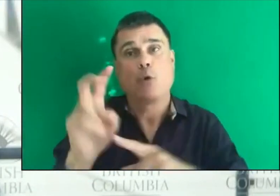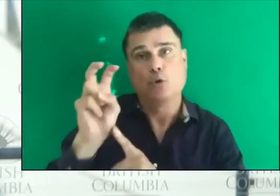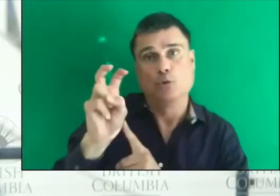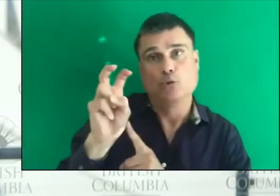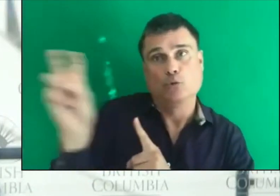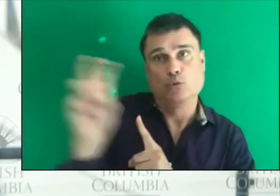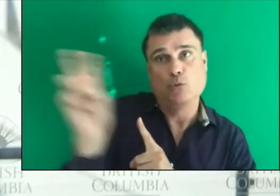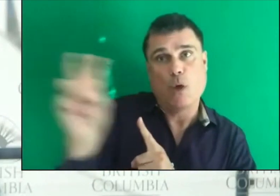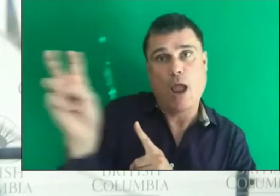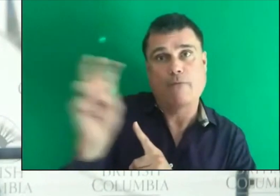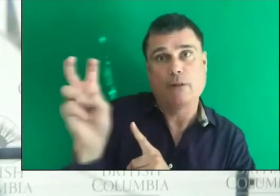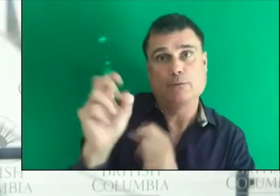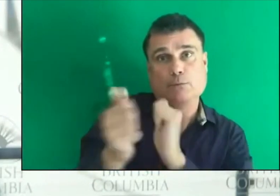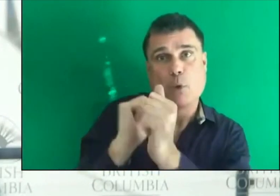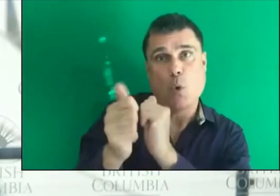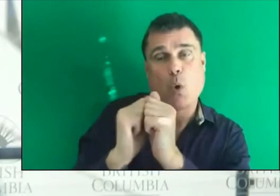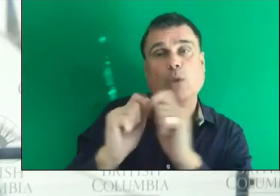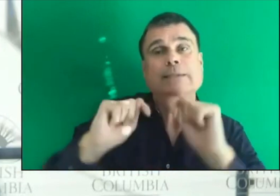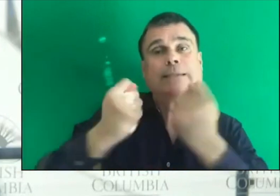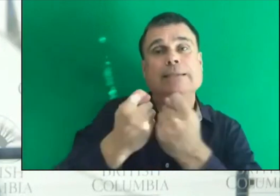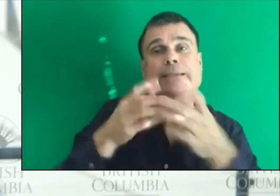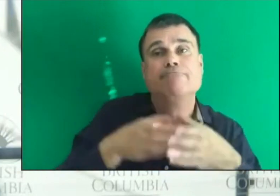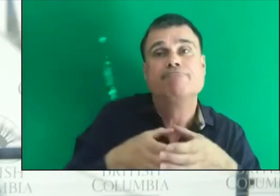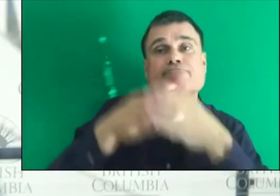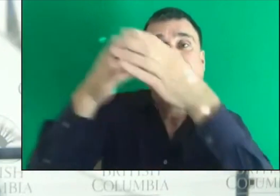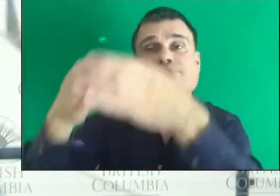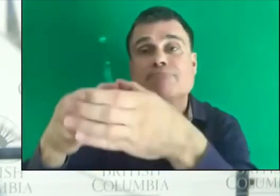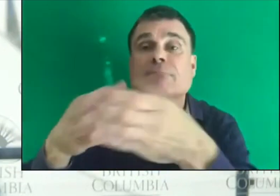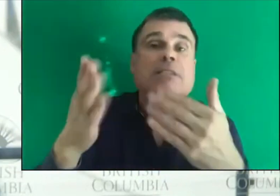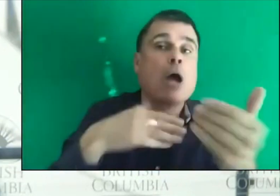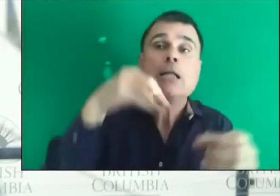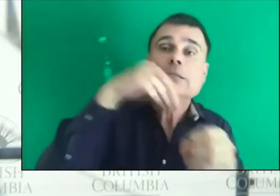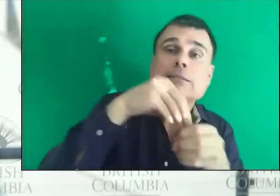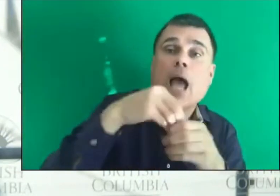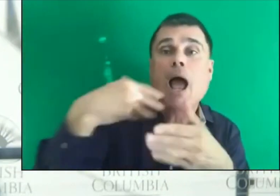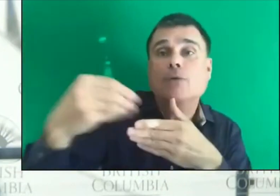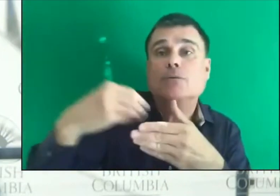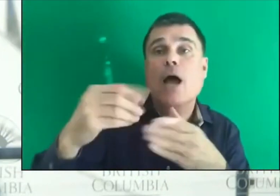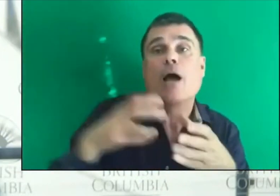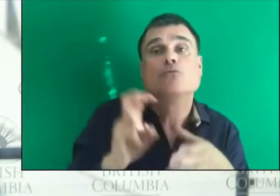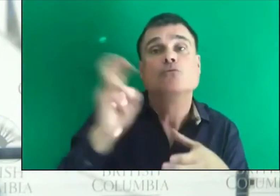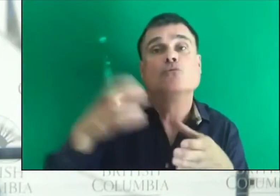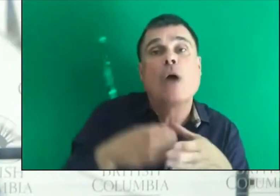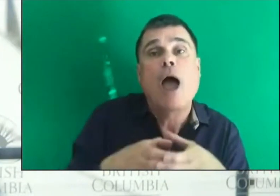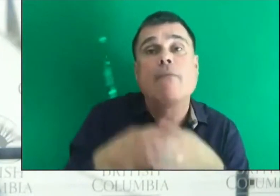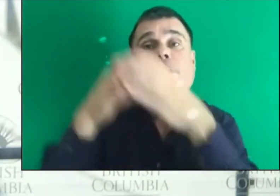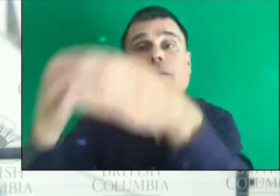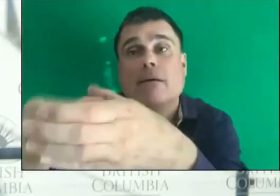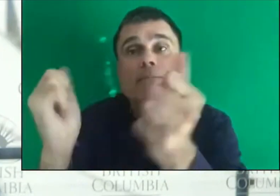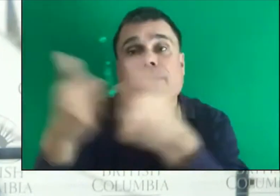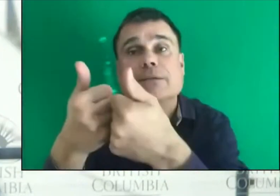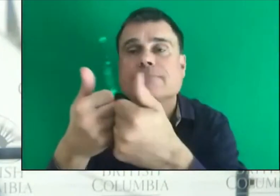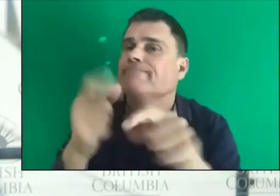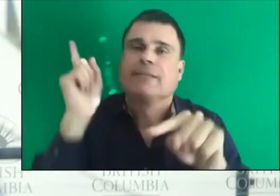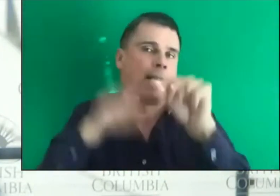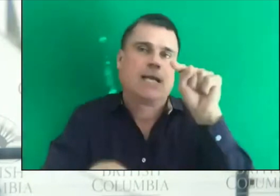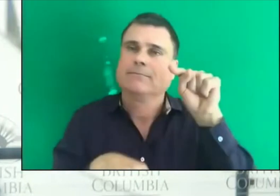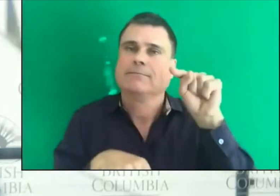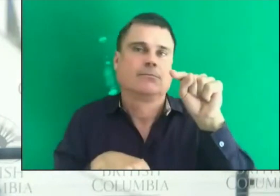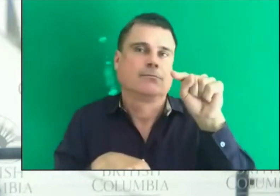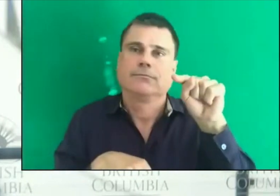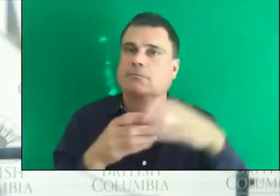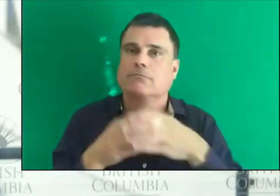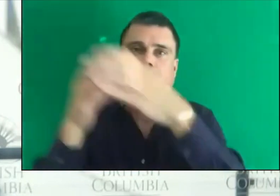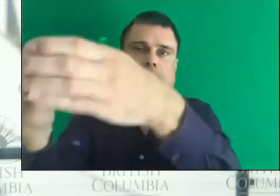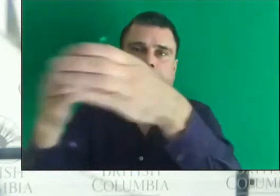about the sports teams, some restrictions are on the indoor sports, and some